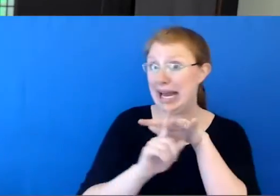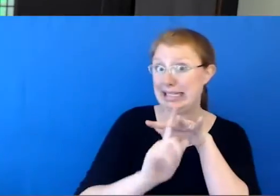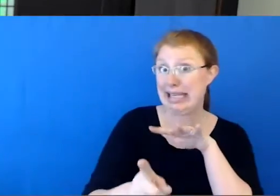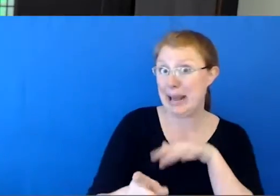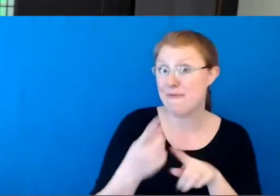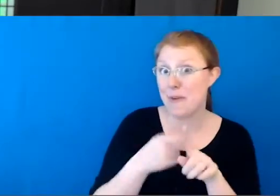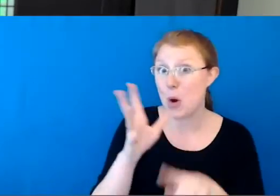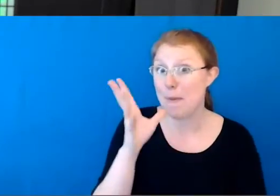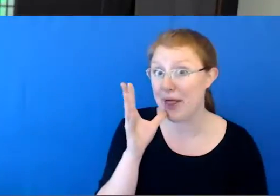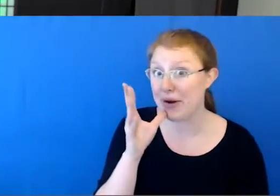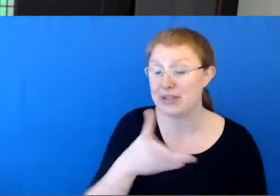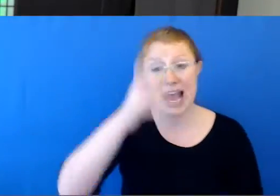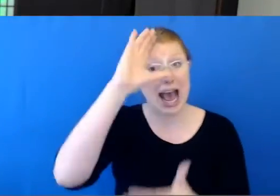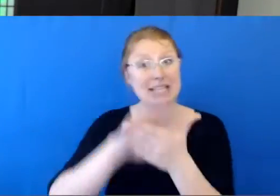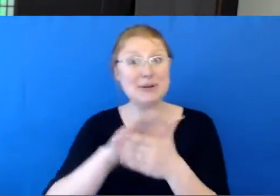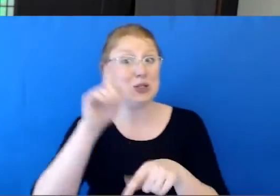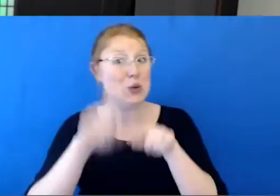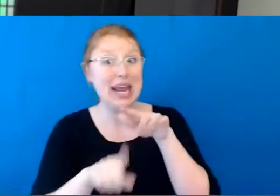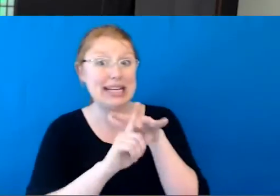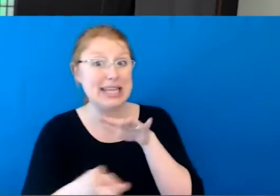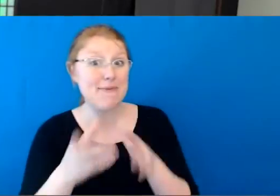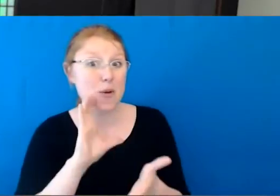fulfill God's purpose together.